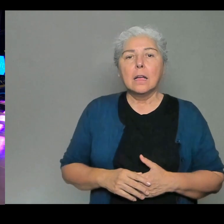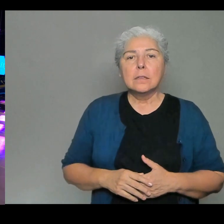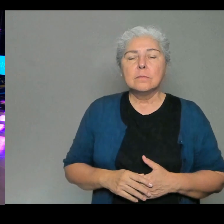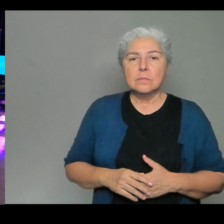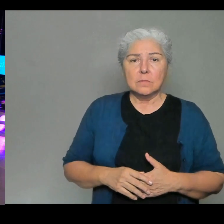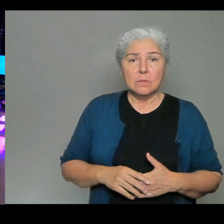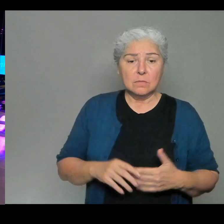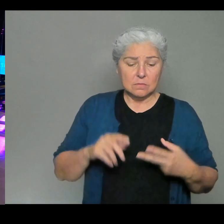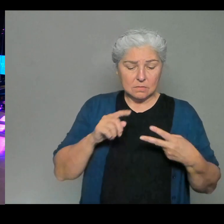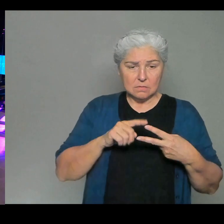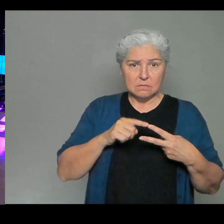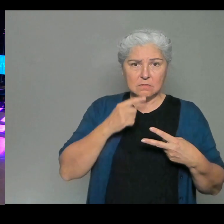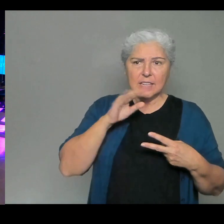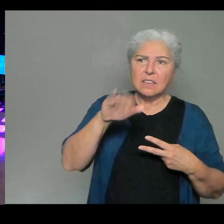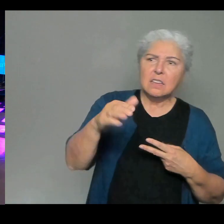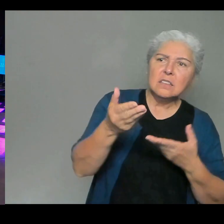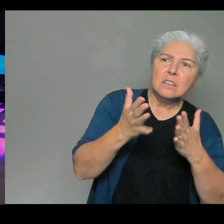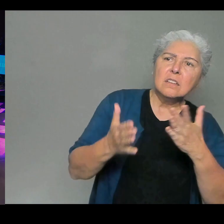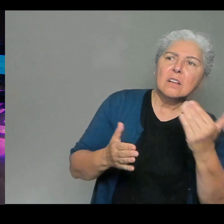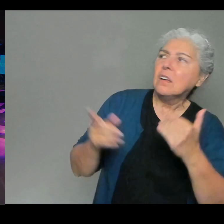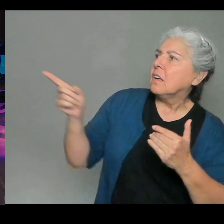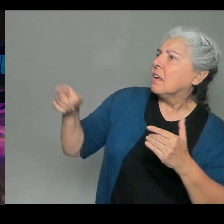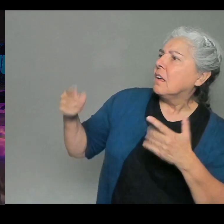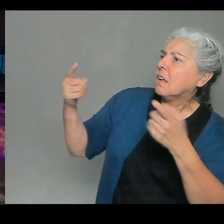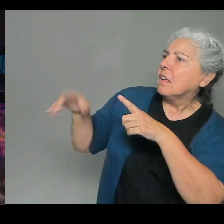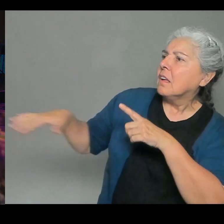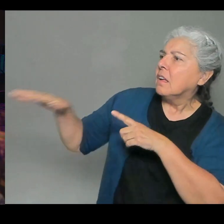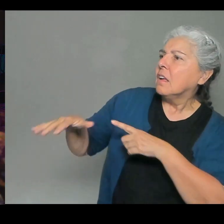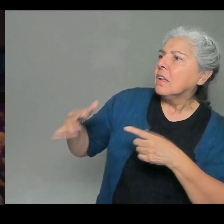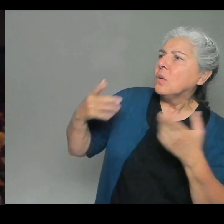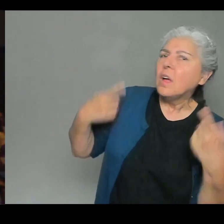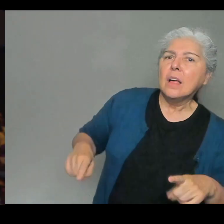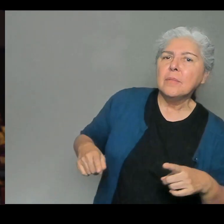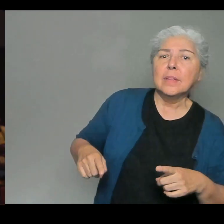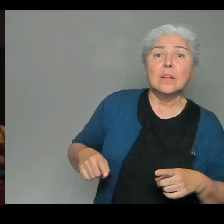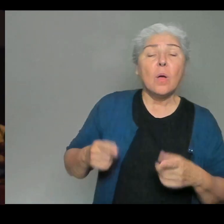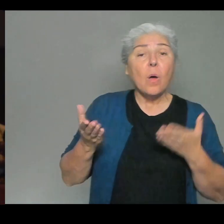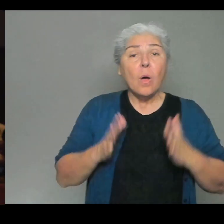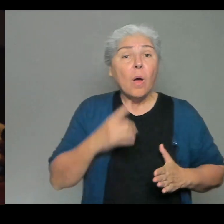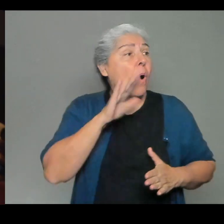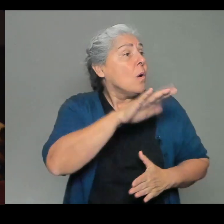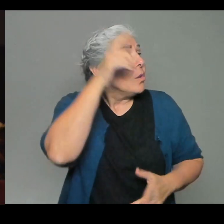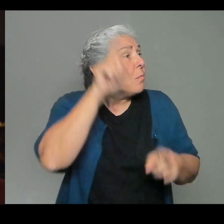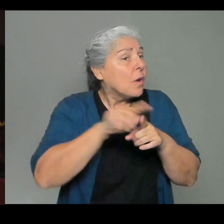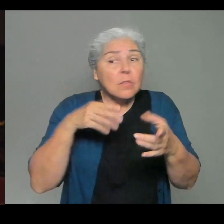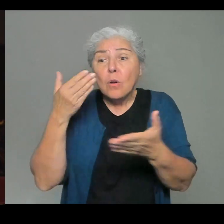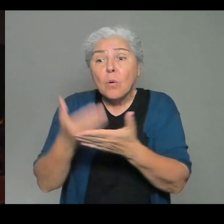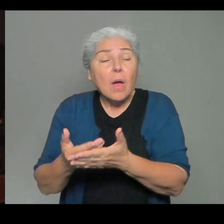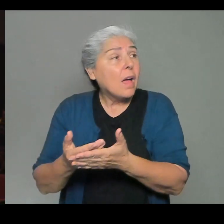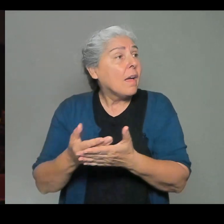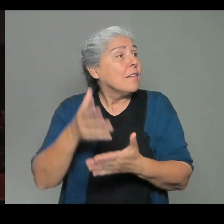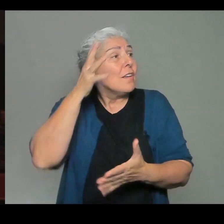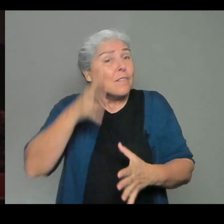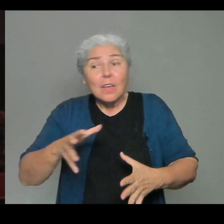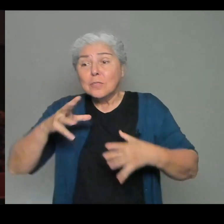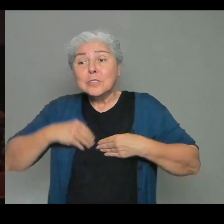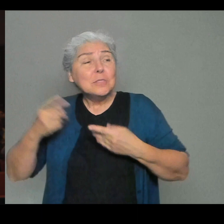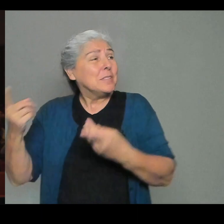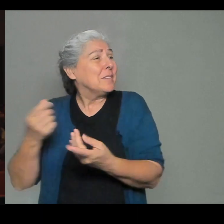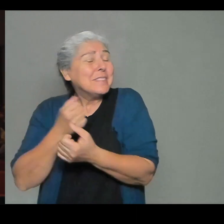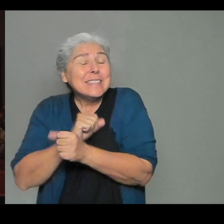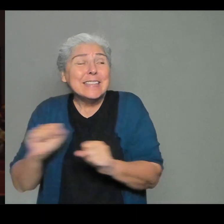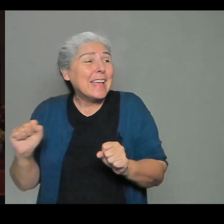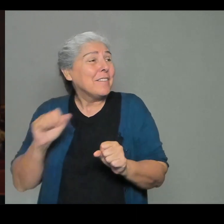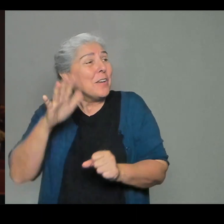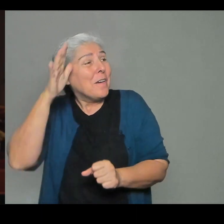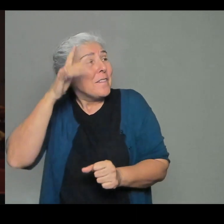So he called one of the servants and asked what these things meant. The oldest son, he said, my brother, your brother has come because he has received, and